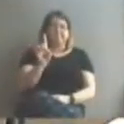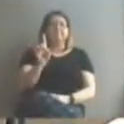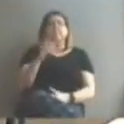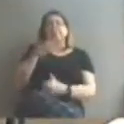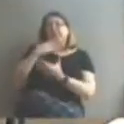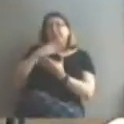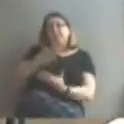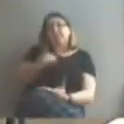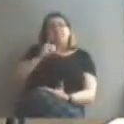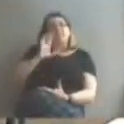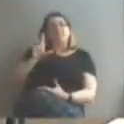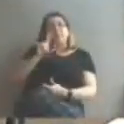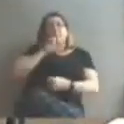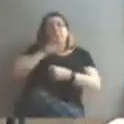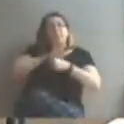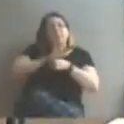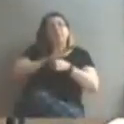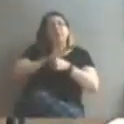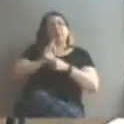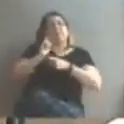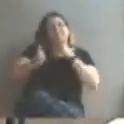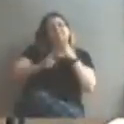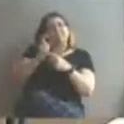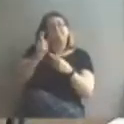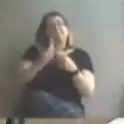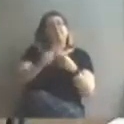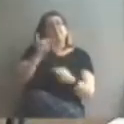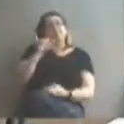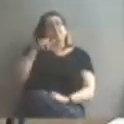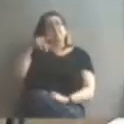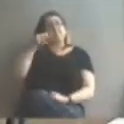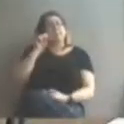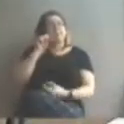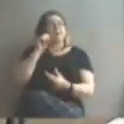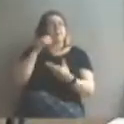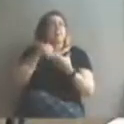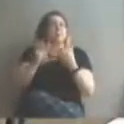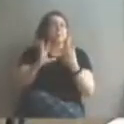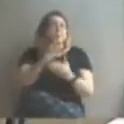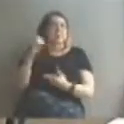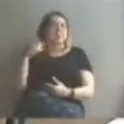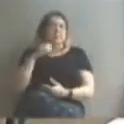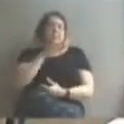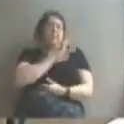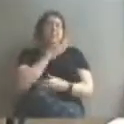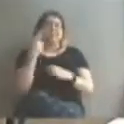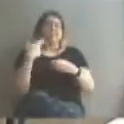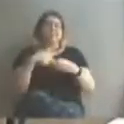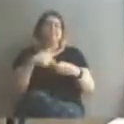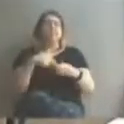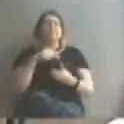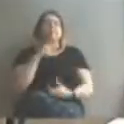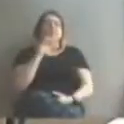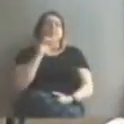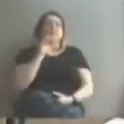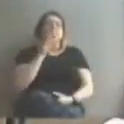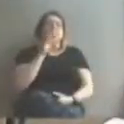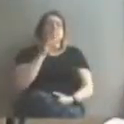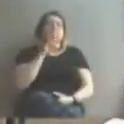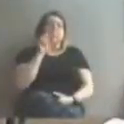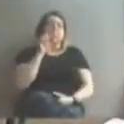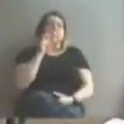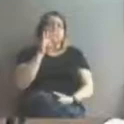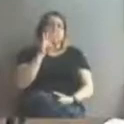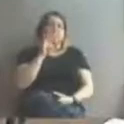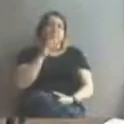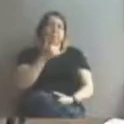her outstanding commitment and contribution to JCPS students and staff. Joining in the recognition are Berta Weinberg, ESL